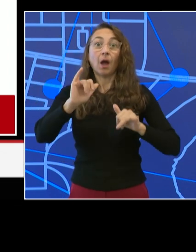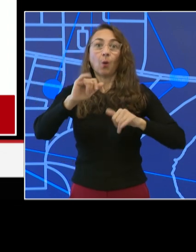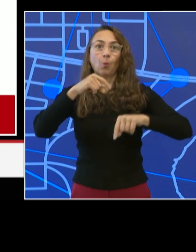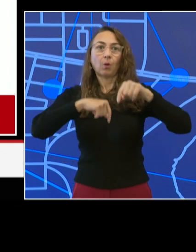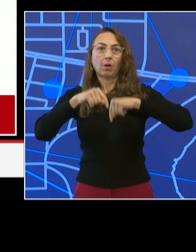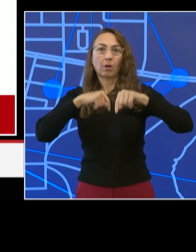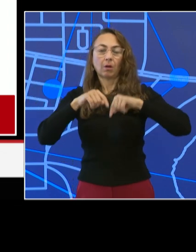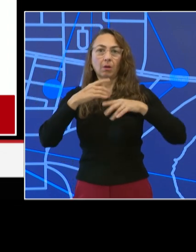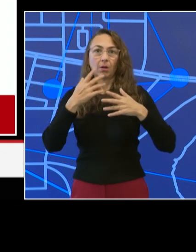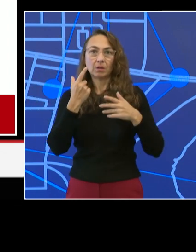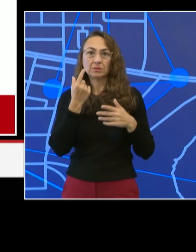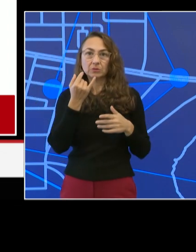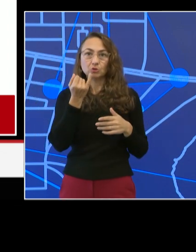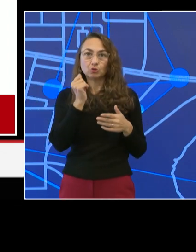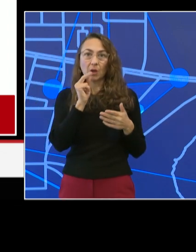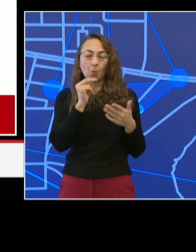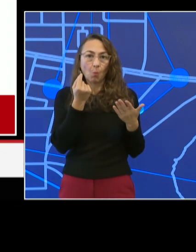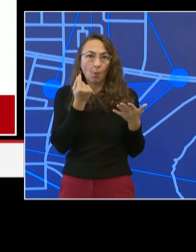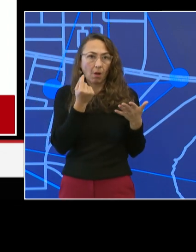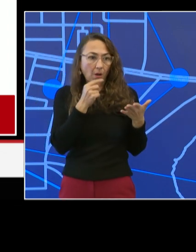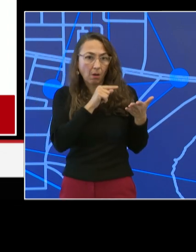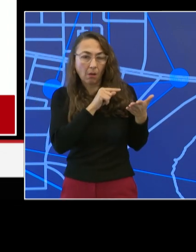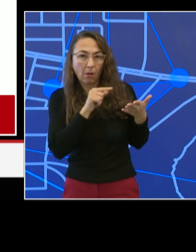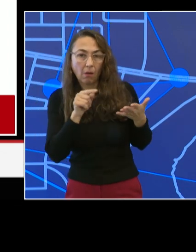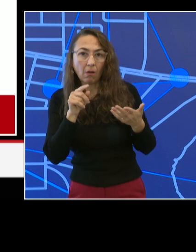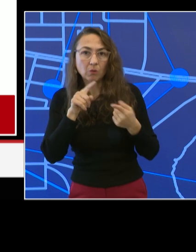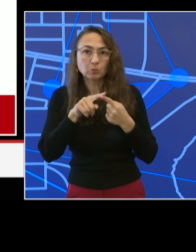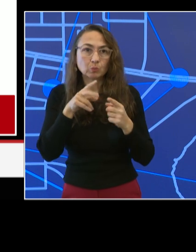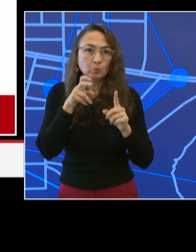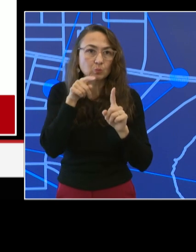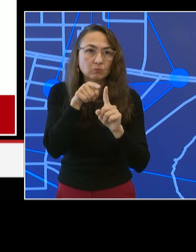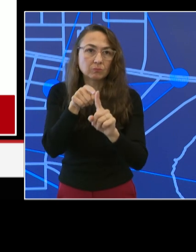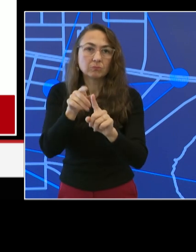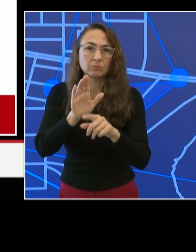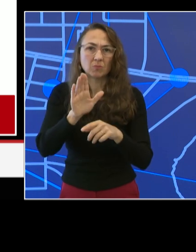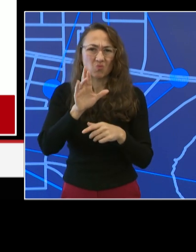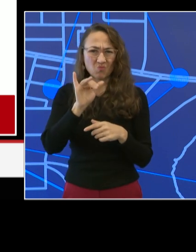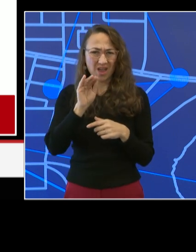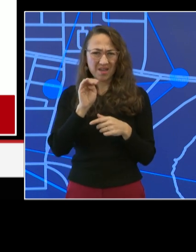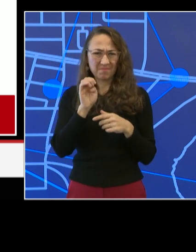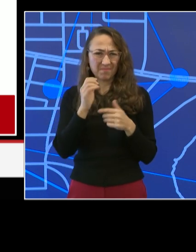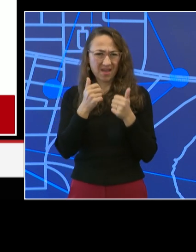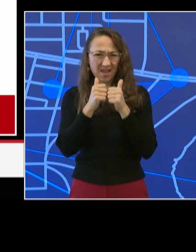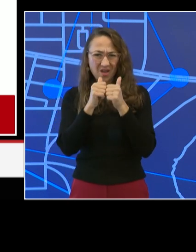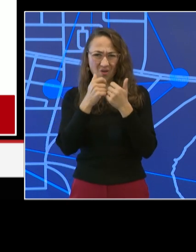to our community members who talked about areas across our city that were really